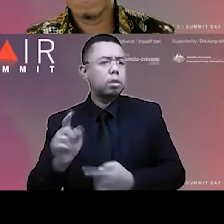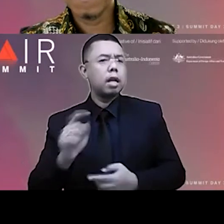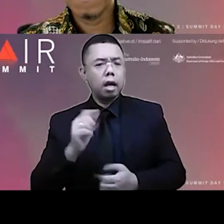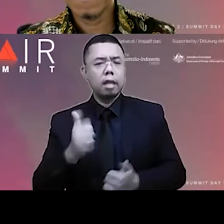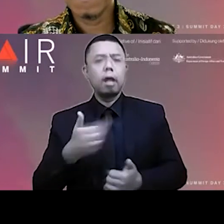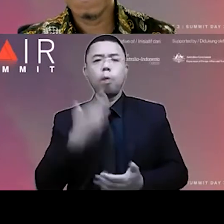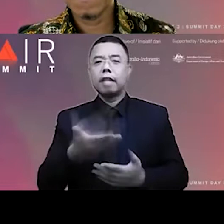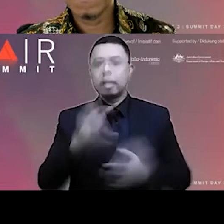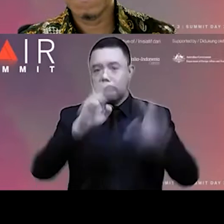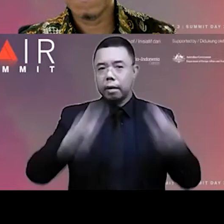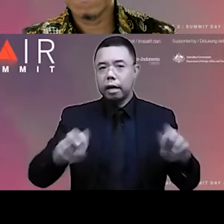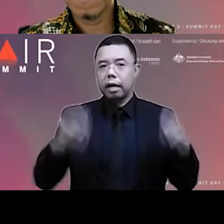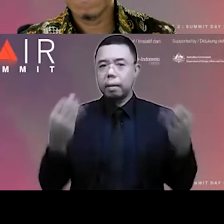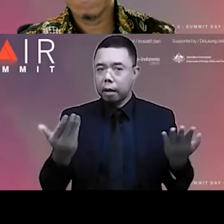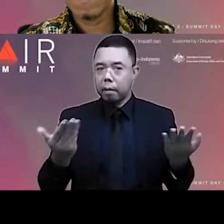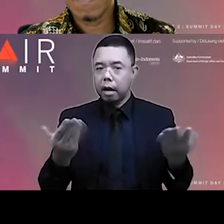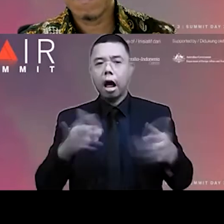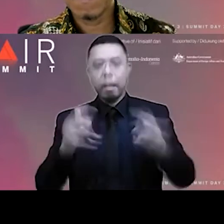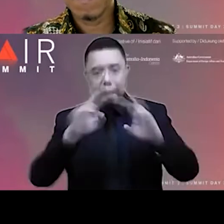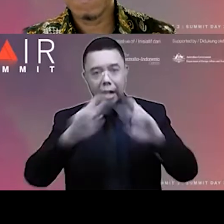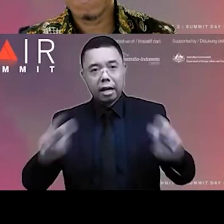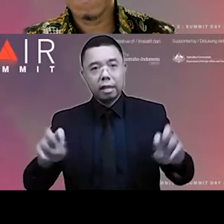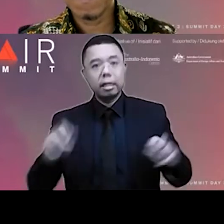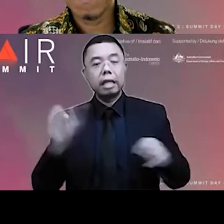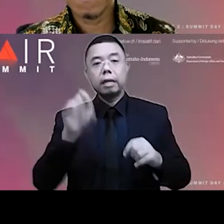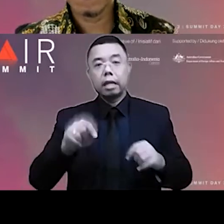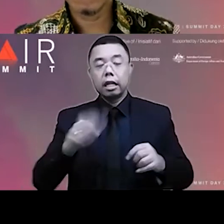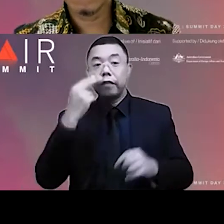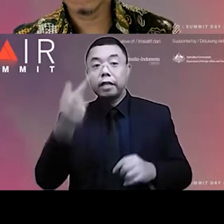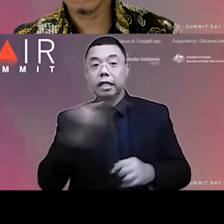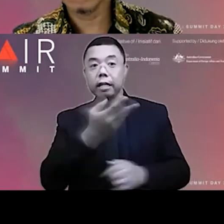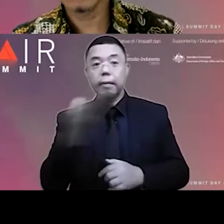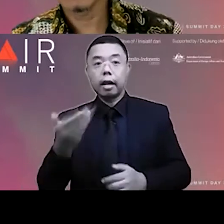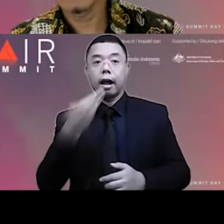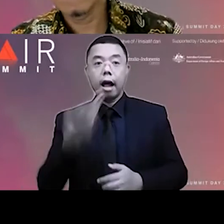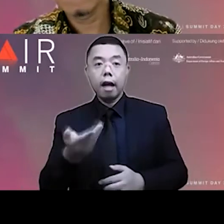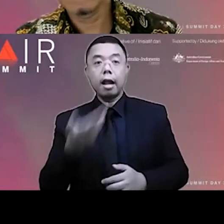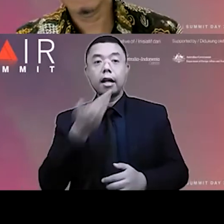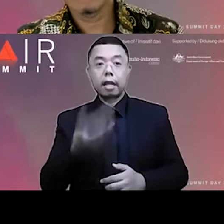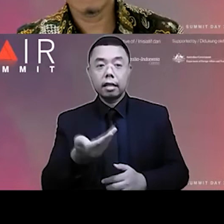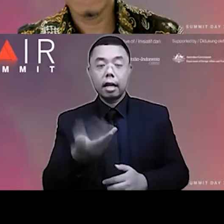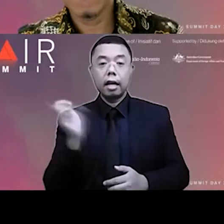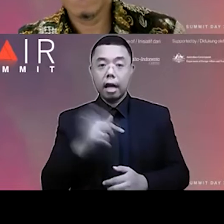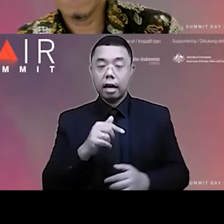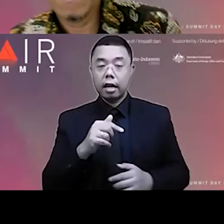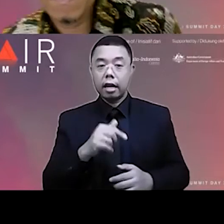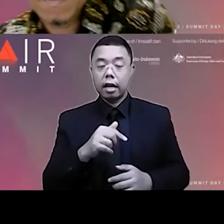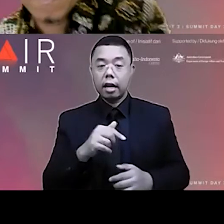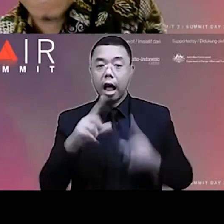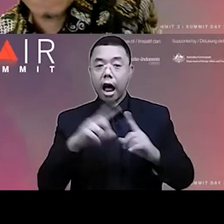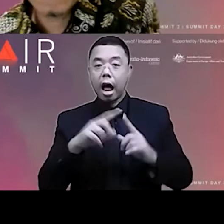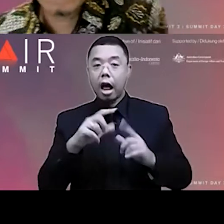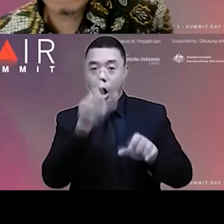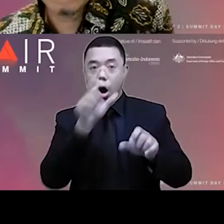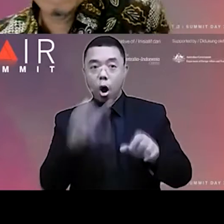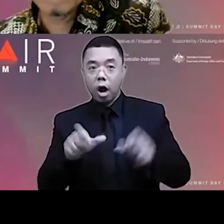have a question from the audience, which I'm going to put to Pak Futu. So perhaps Pak Aulen and Yayan first. It just